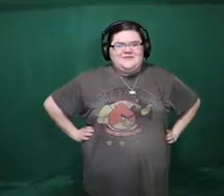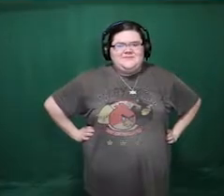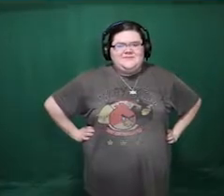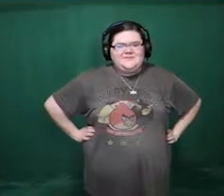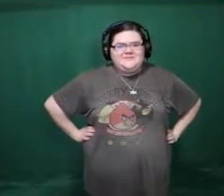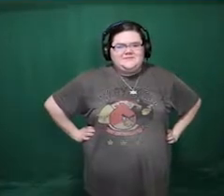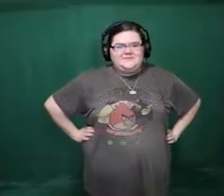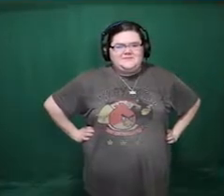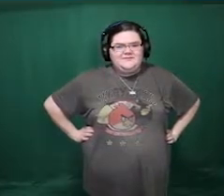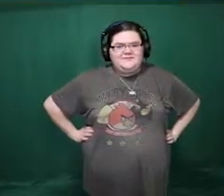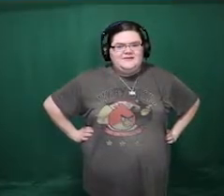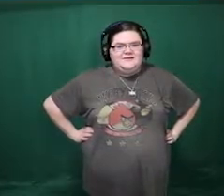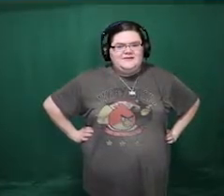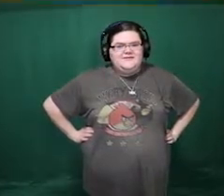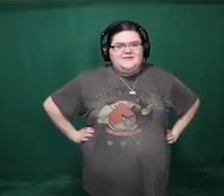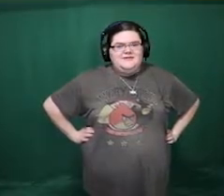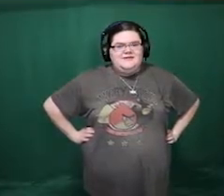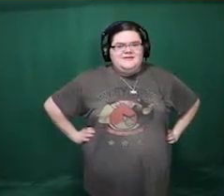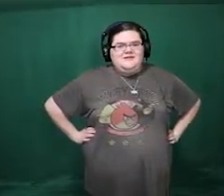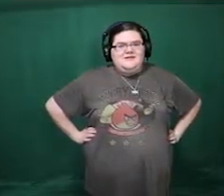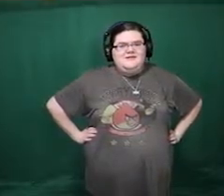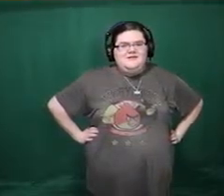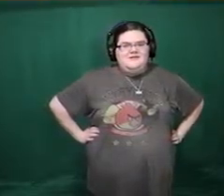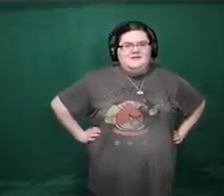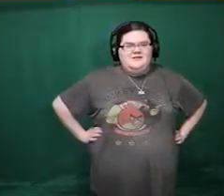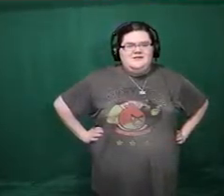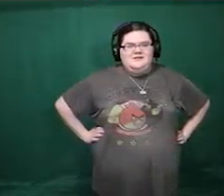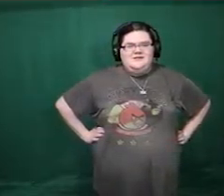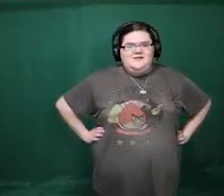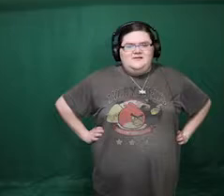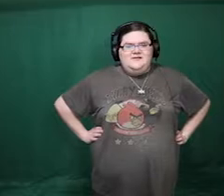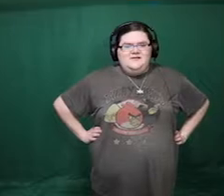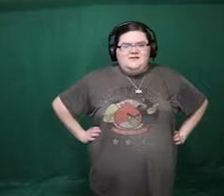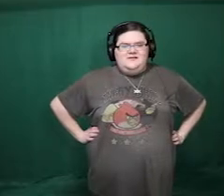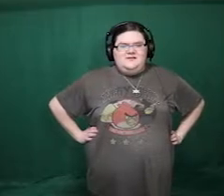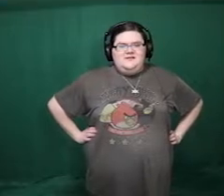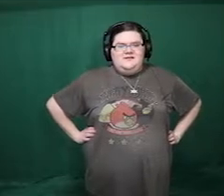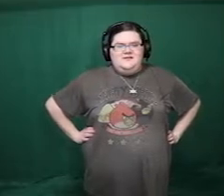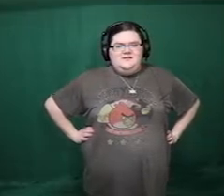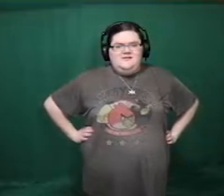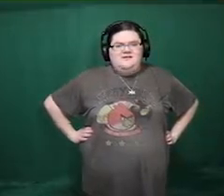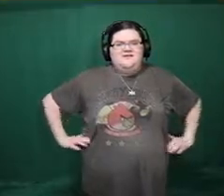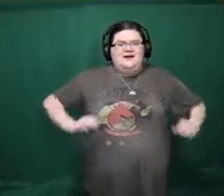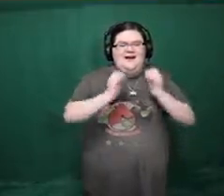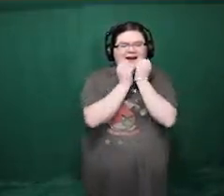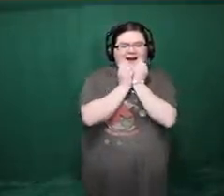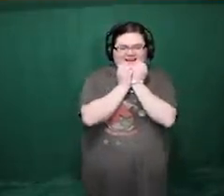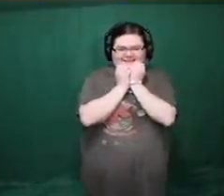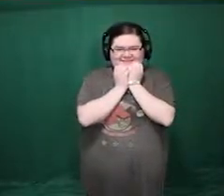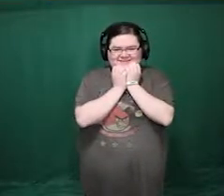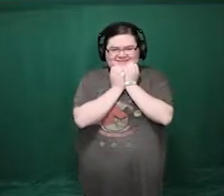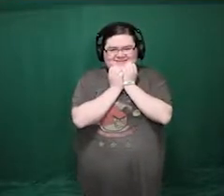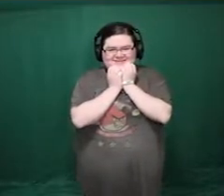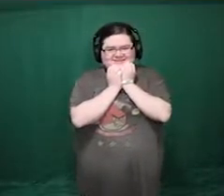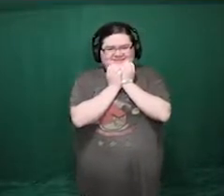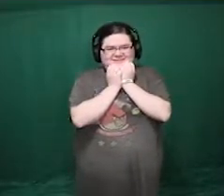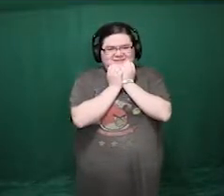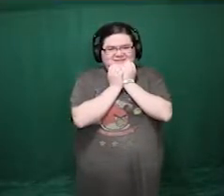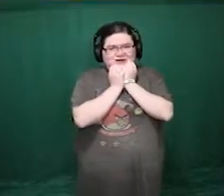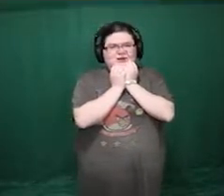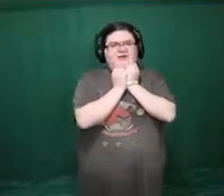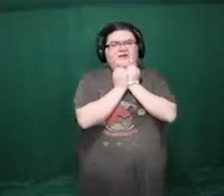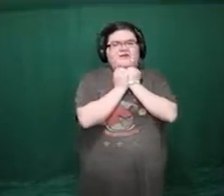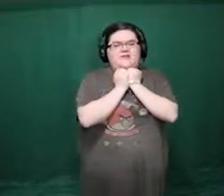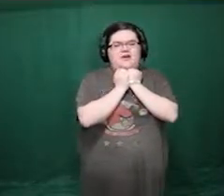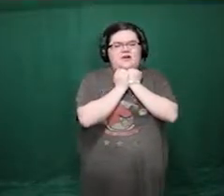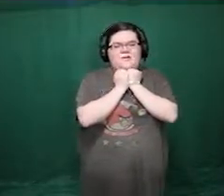do. Go on! Oh, one of those two balls! And mate, why are you doing that, bro? They got both the balls out. Oh my God! The Blues! The